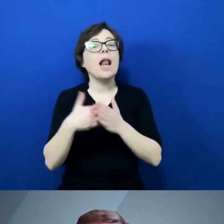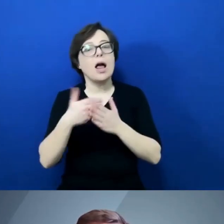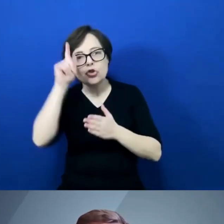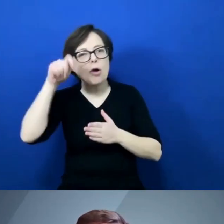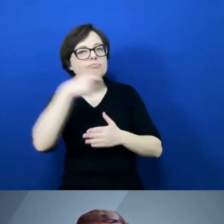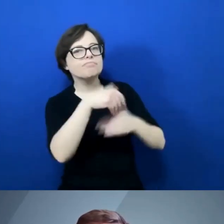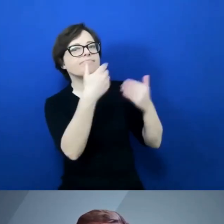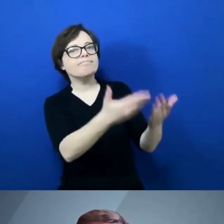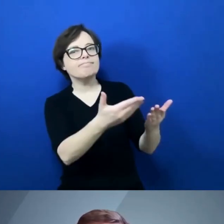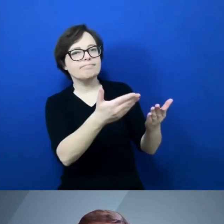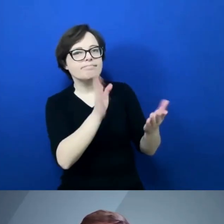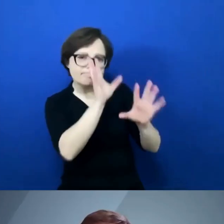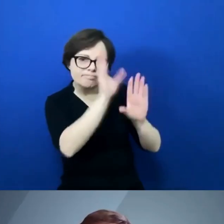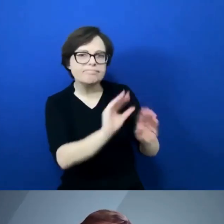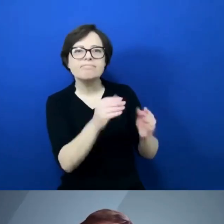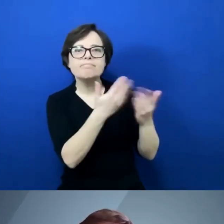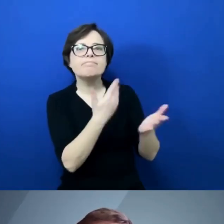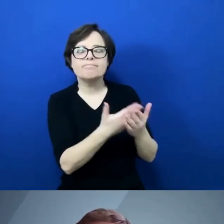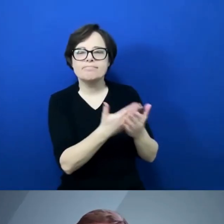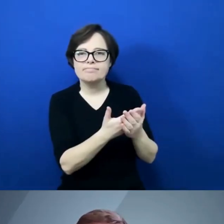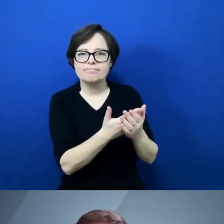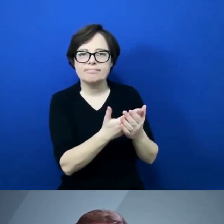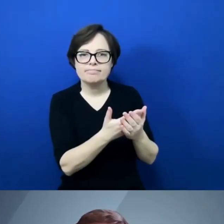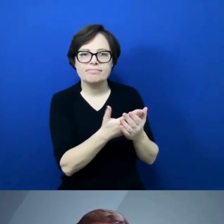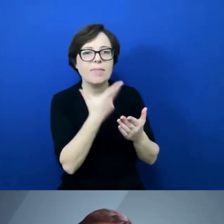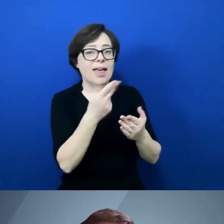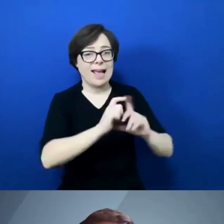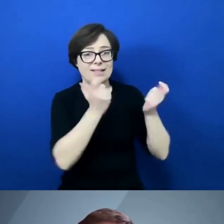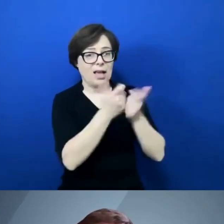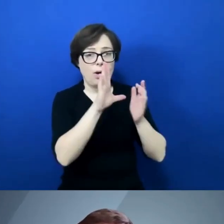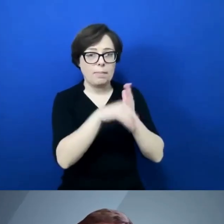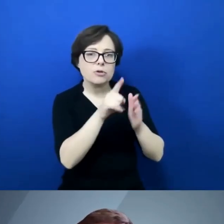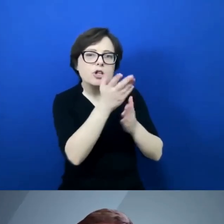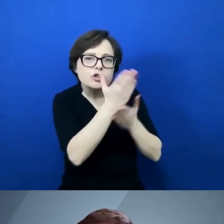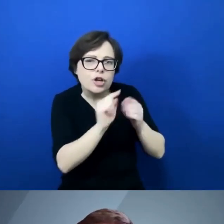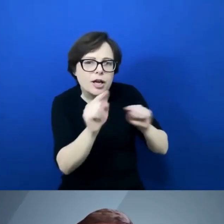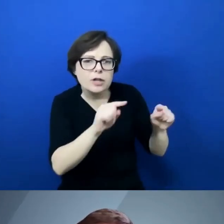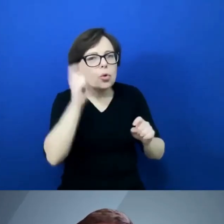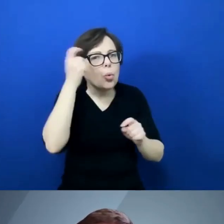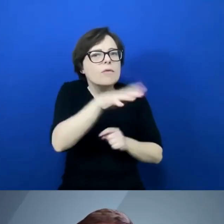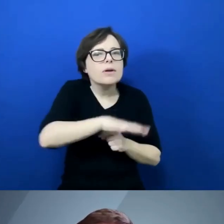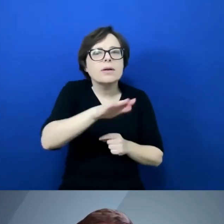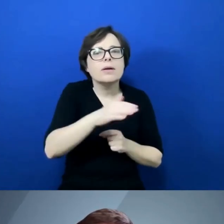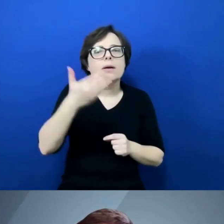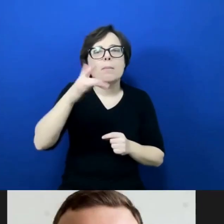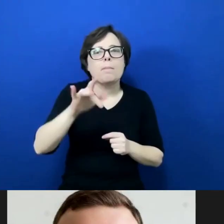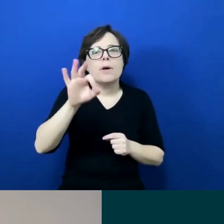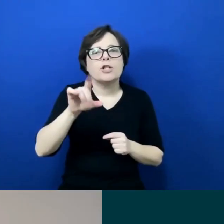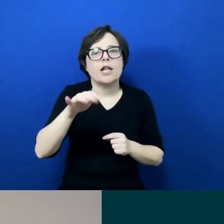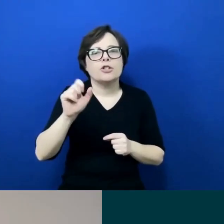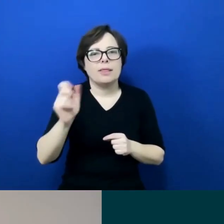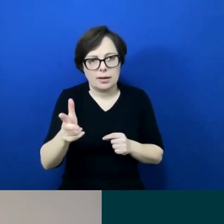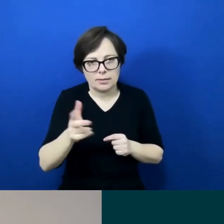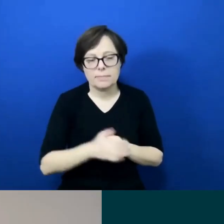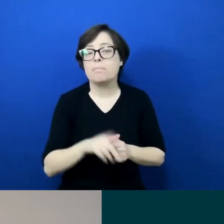And it was granted to them, it was awarded to them only because of certain fragments of the city. I'm speaking